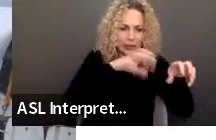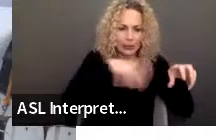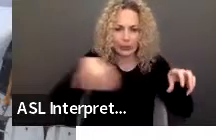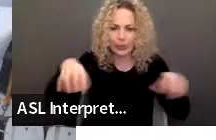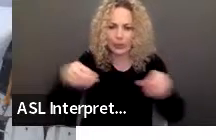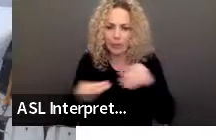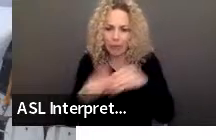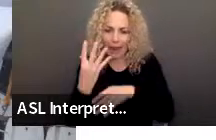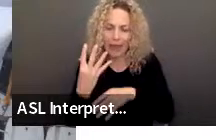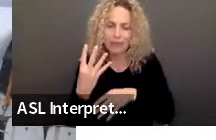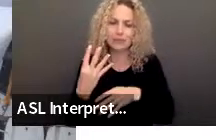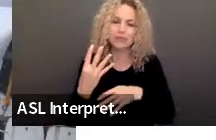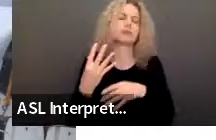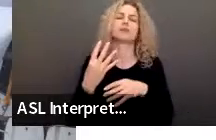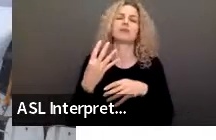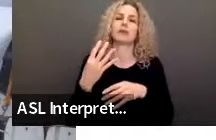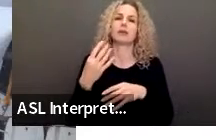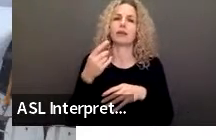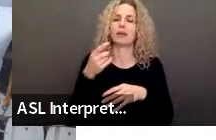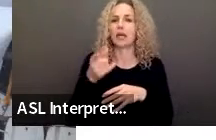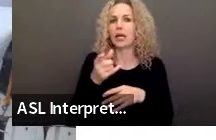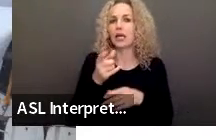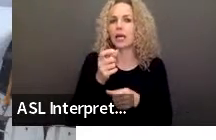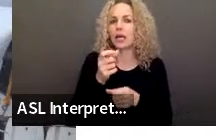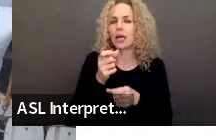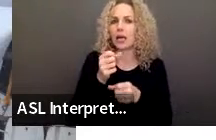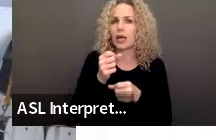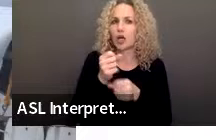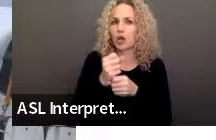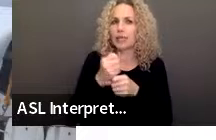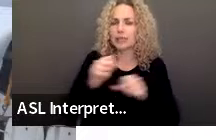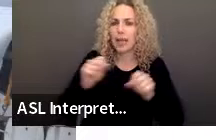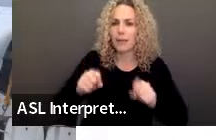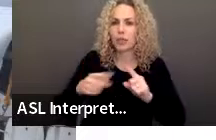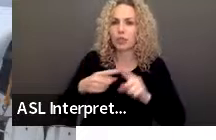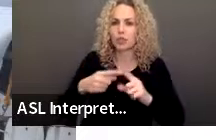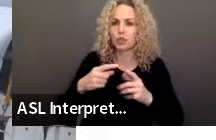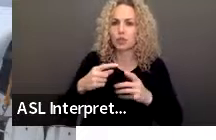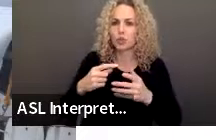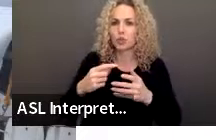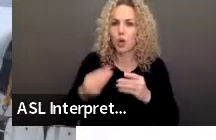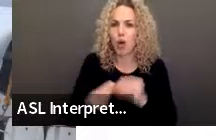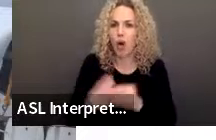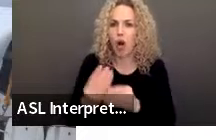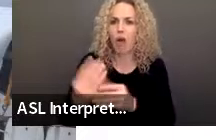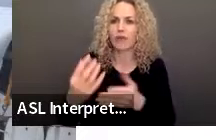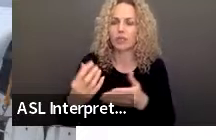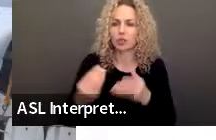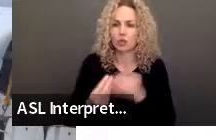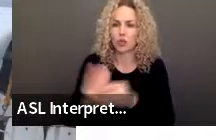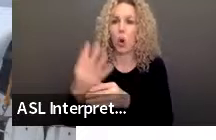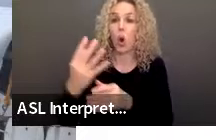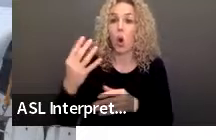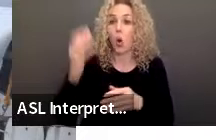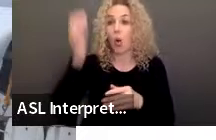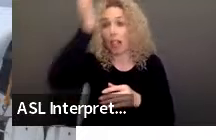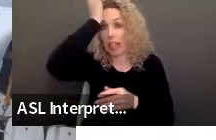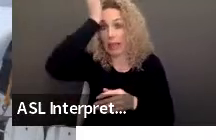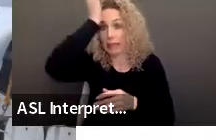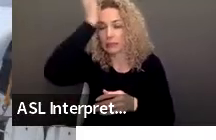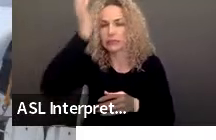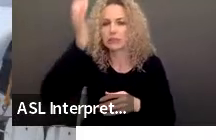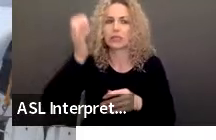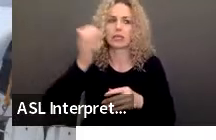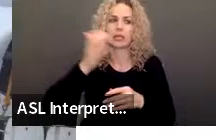was it does make the ability to harvest a crop like lettuce that typically